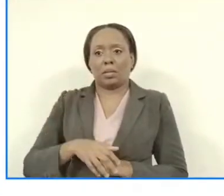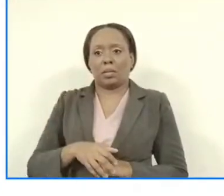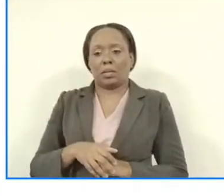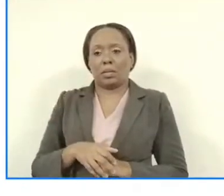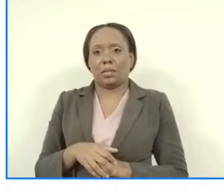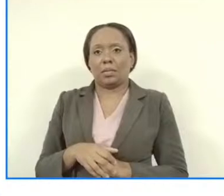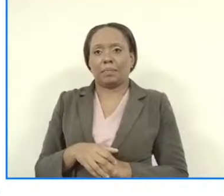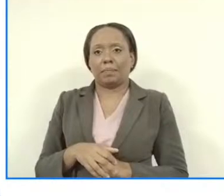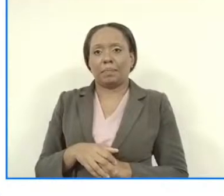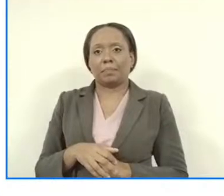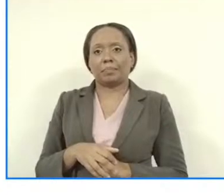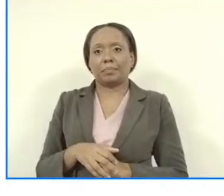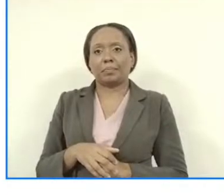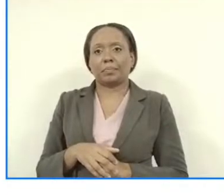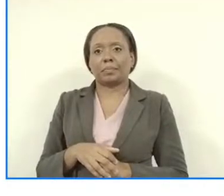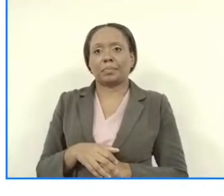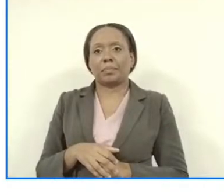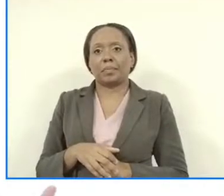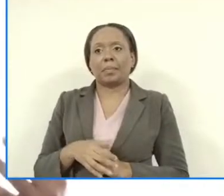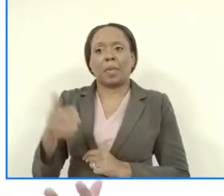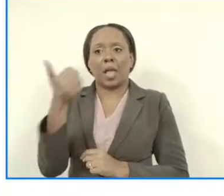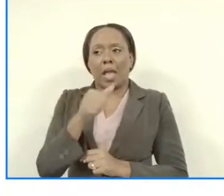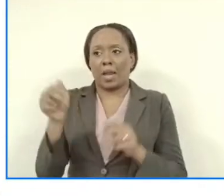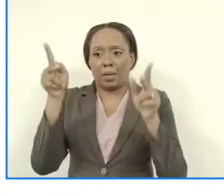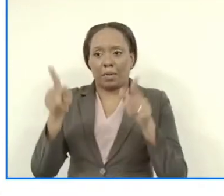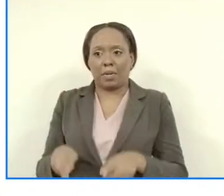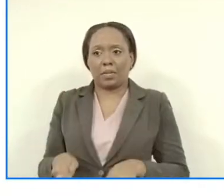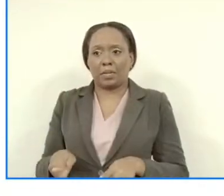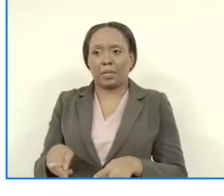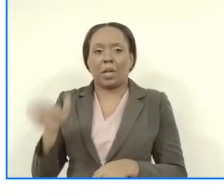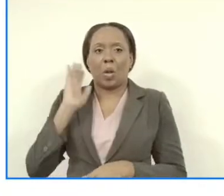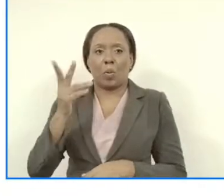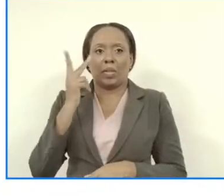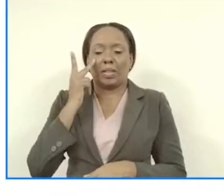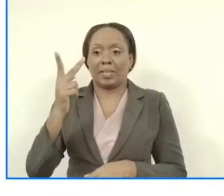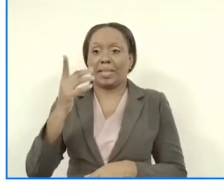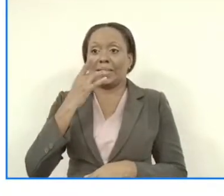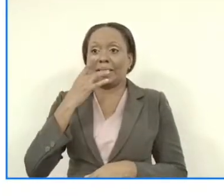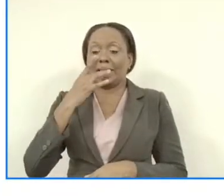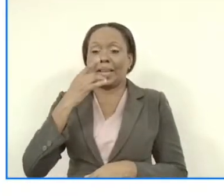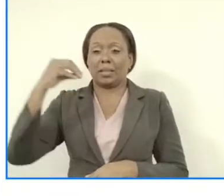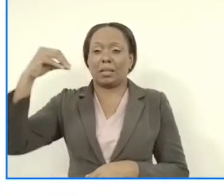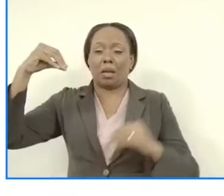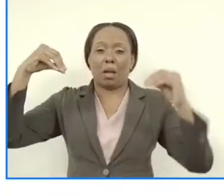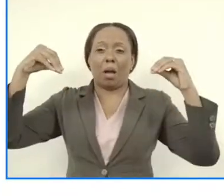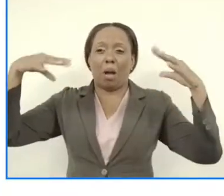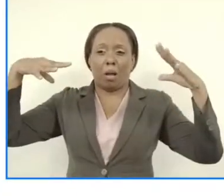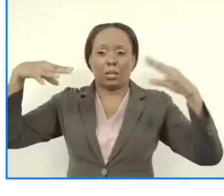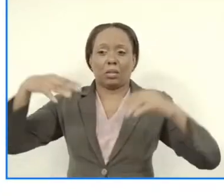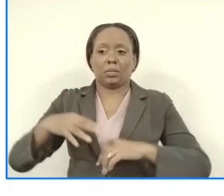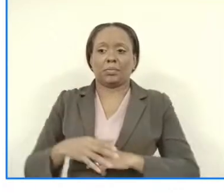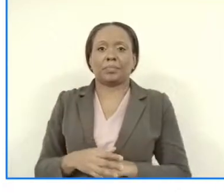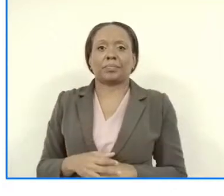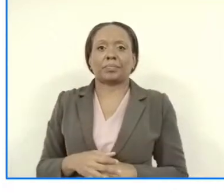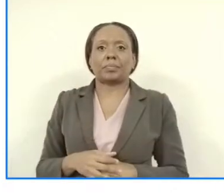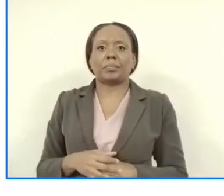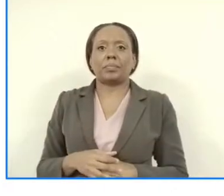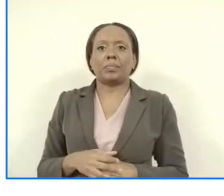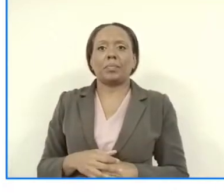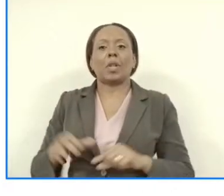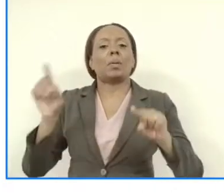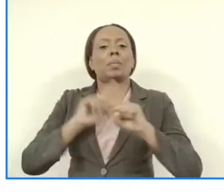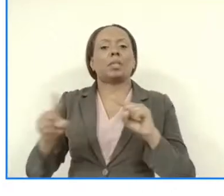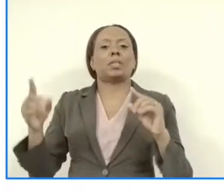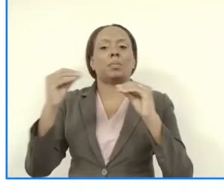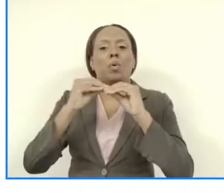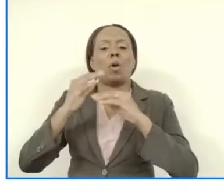fault along that feeder will immediately see their lights back on. But along those feeders, there's additional